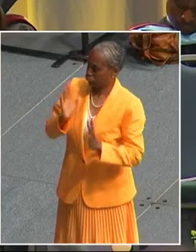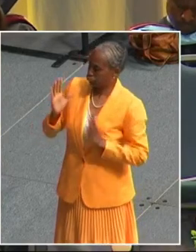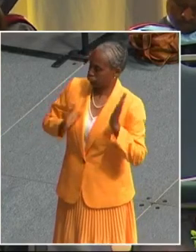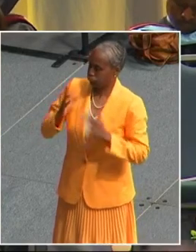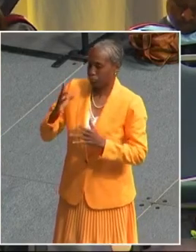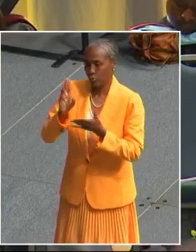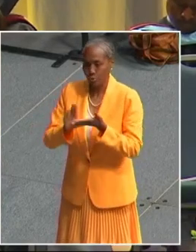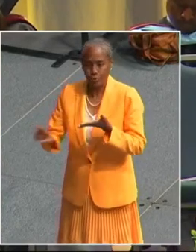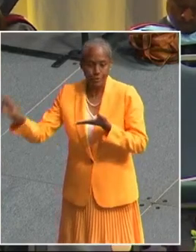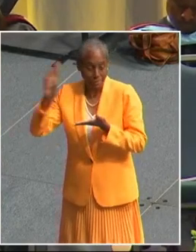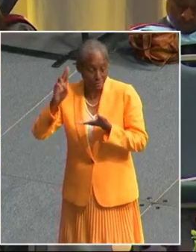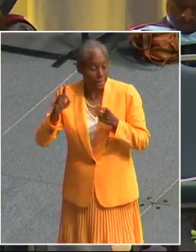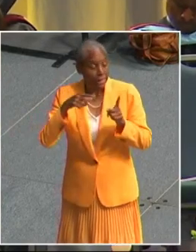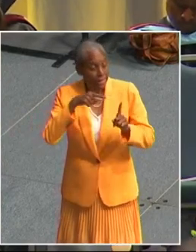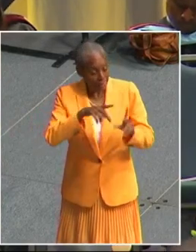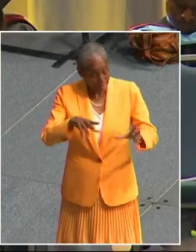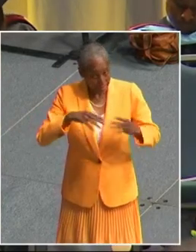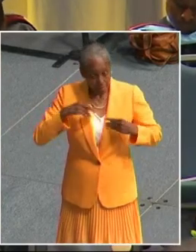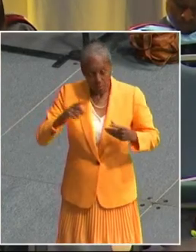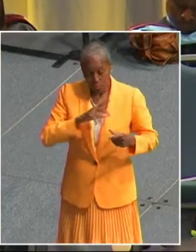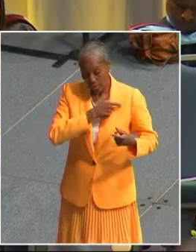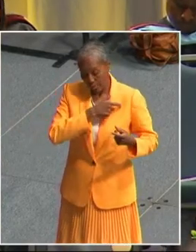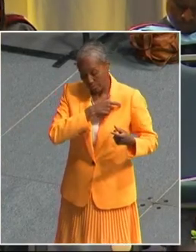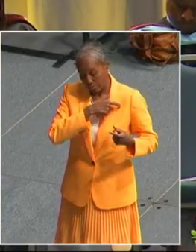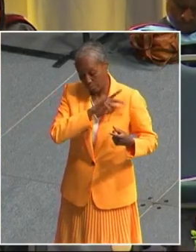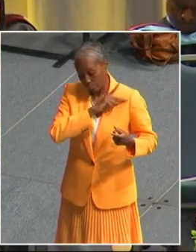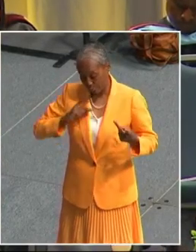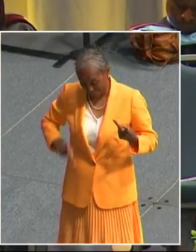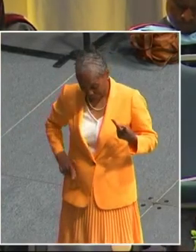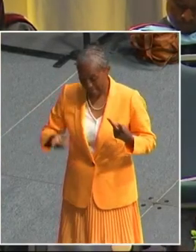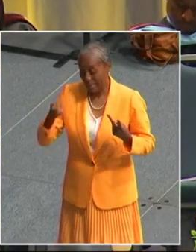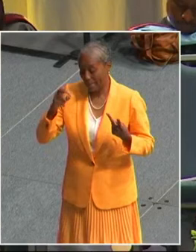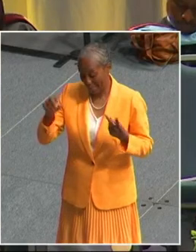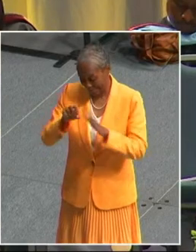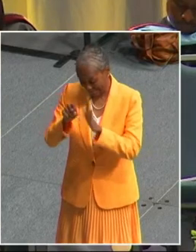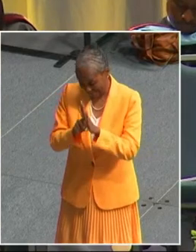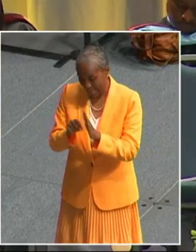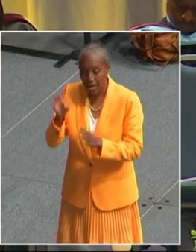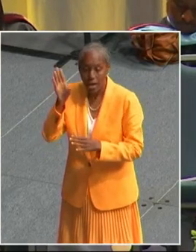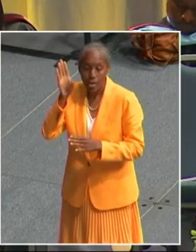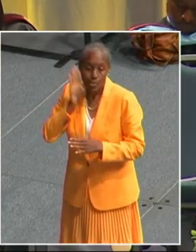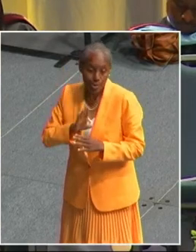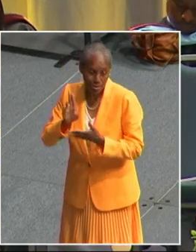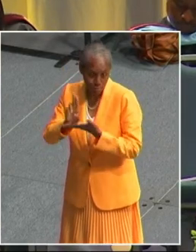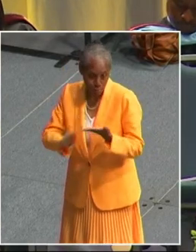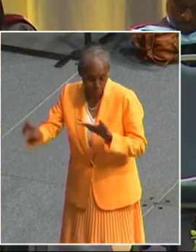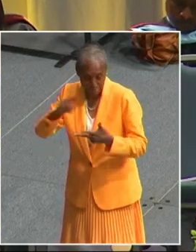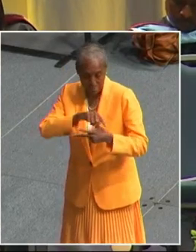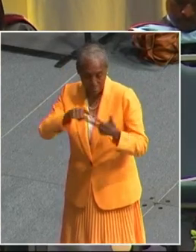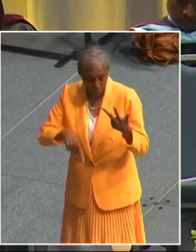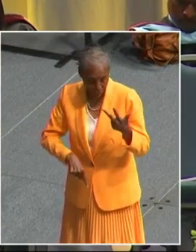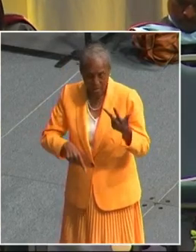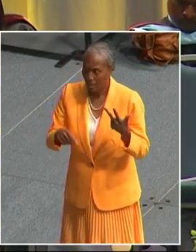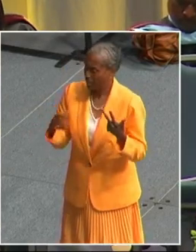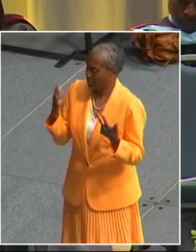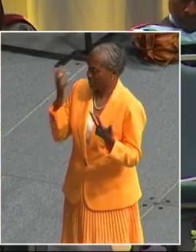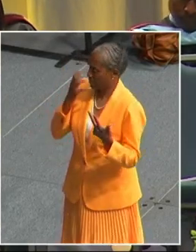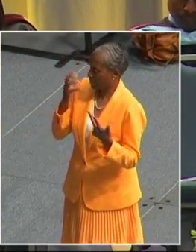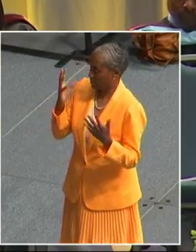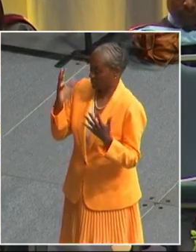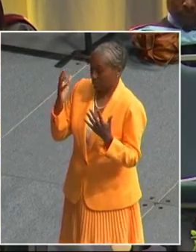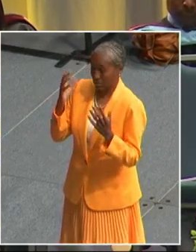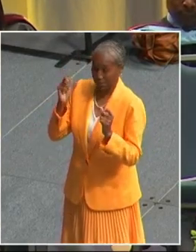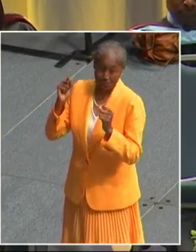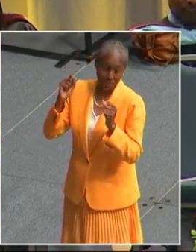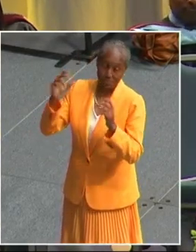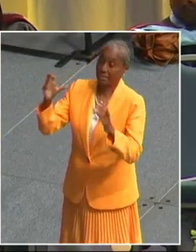universities. He was accepted to Princeton, Penn, and Brown. He has, absolutely, that deserves